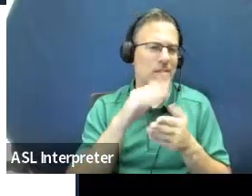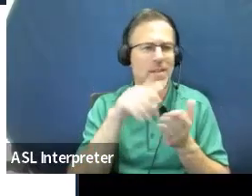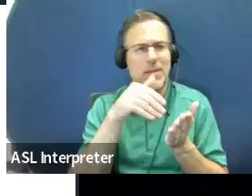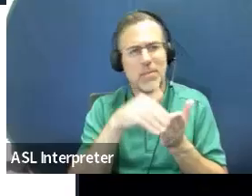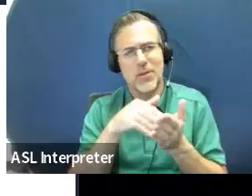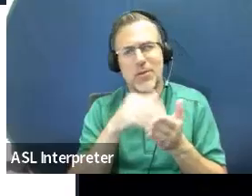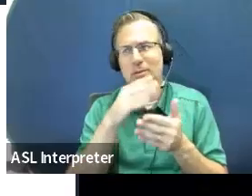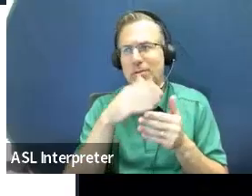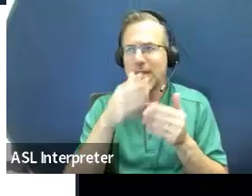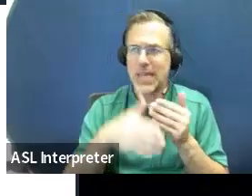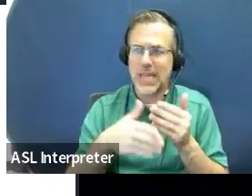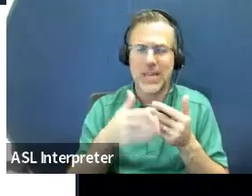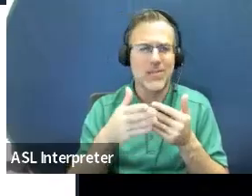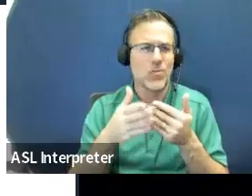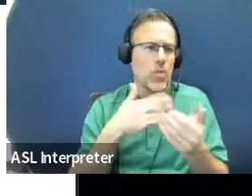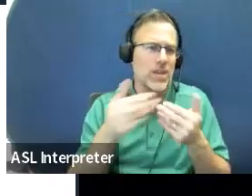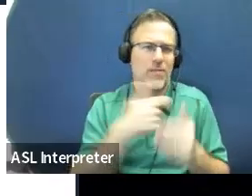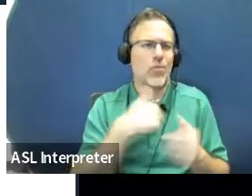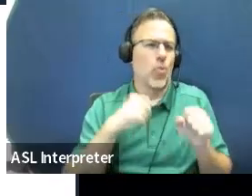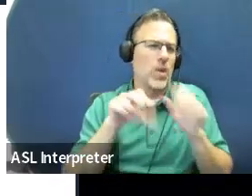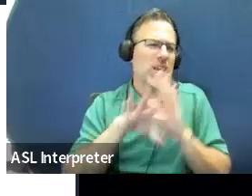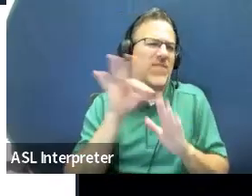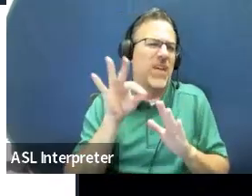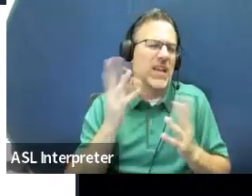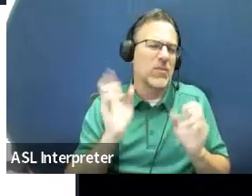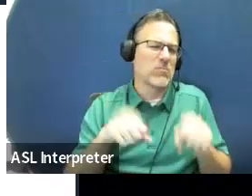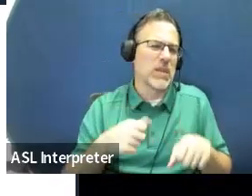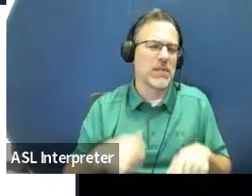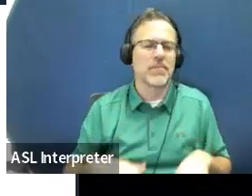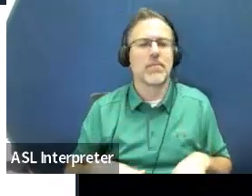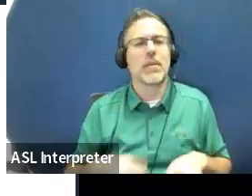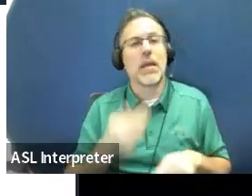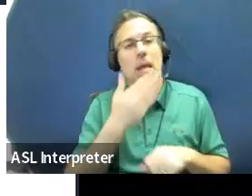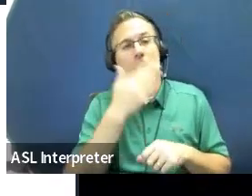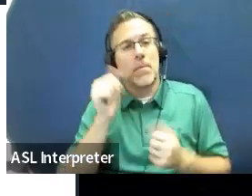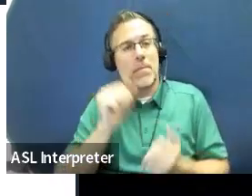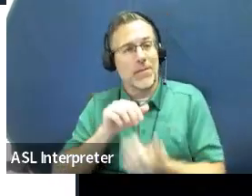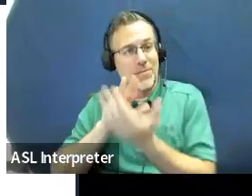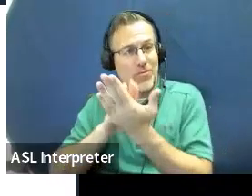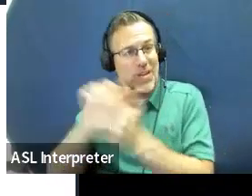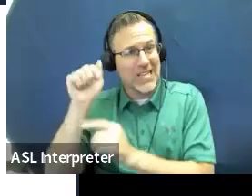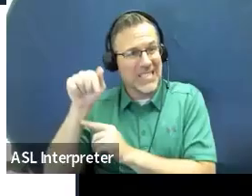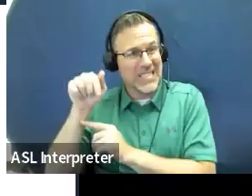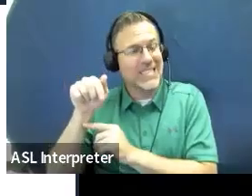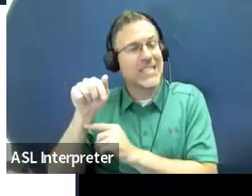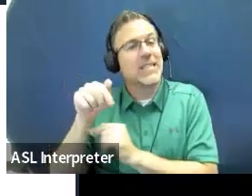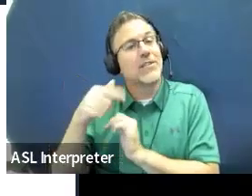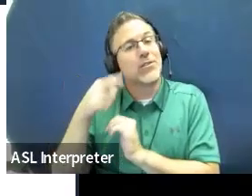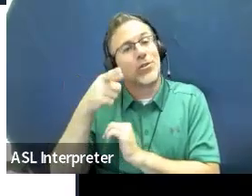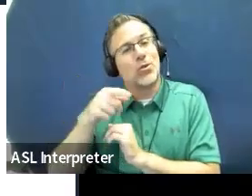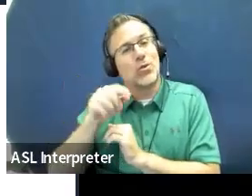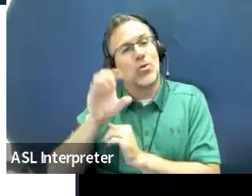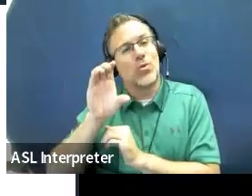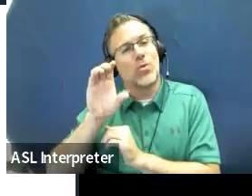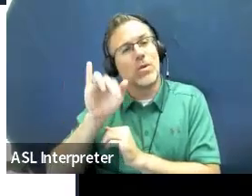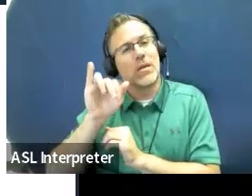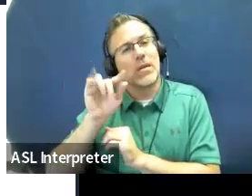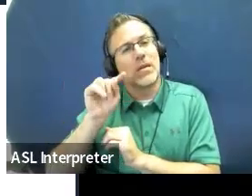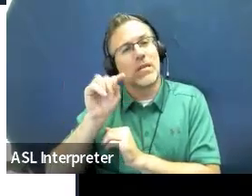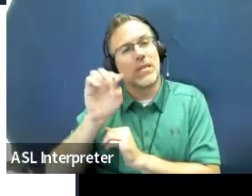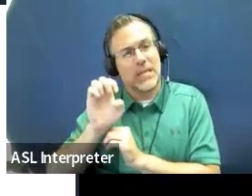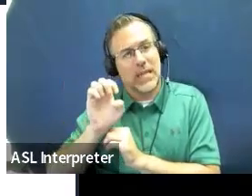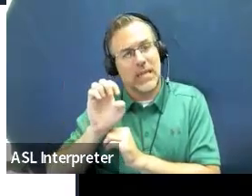beginning. If it's there, we'll find it. Best practice would be that you are citing